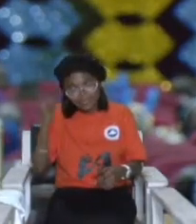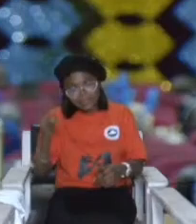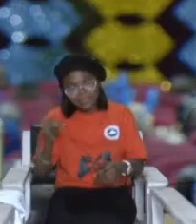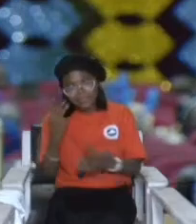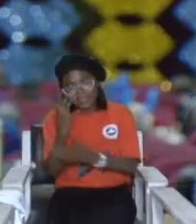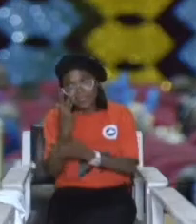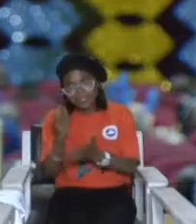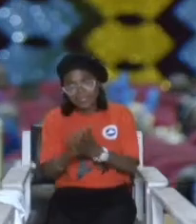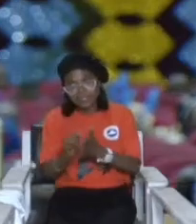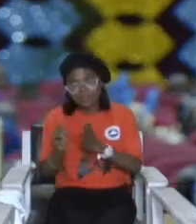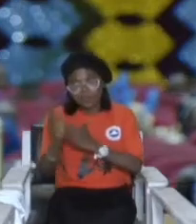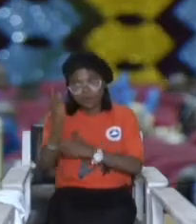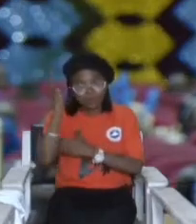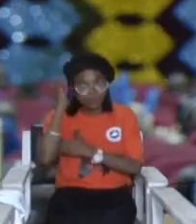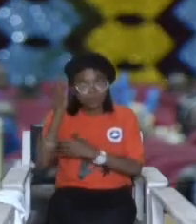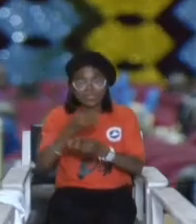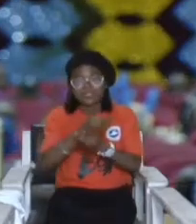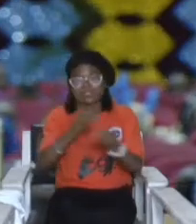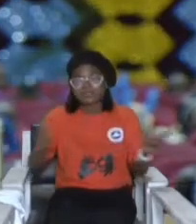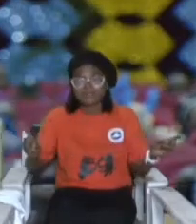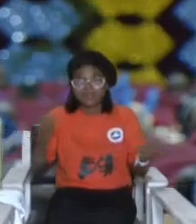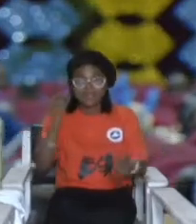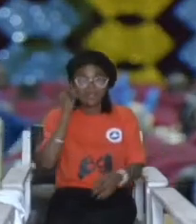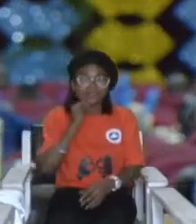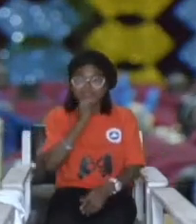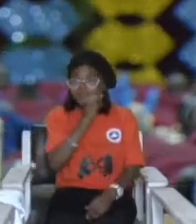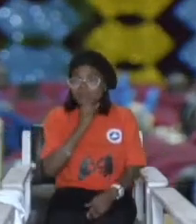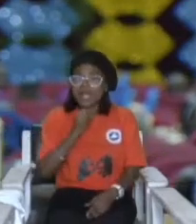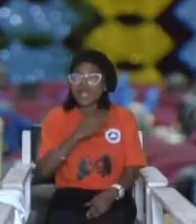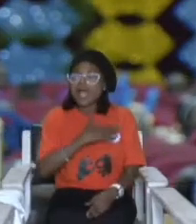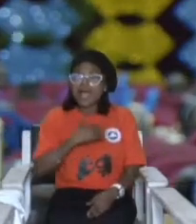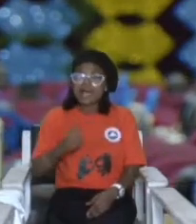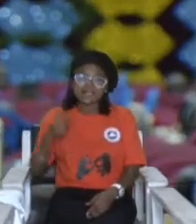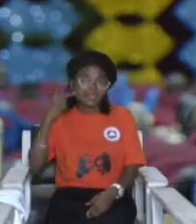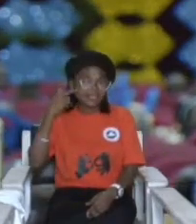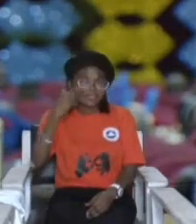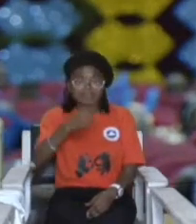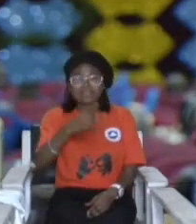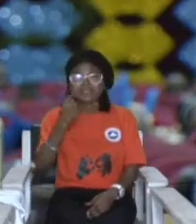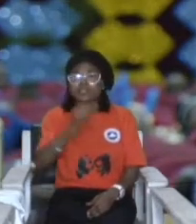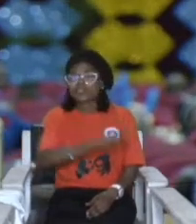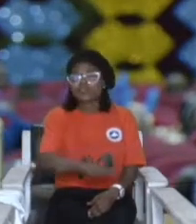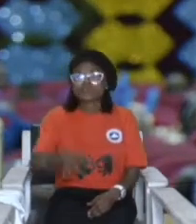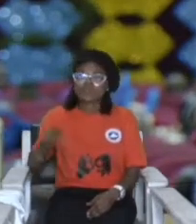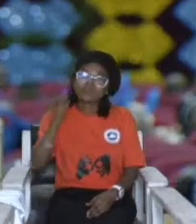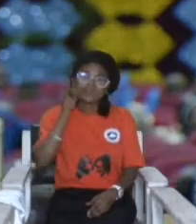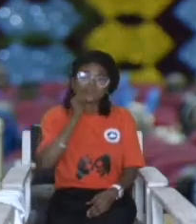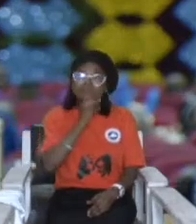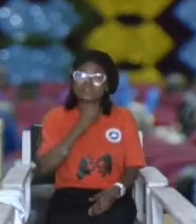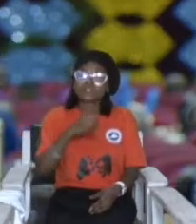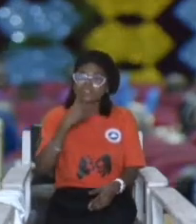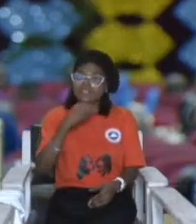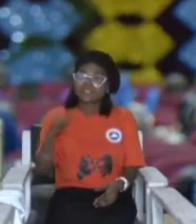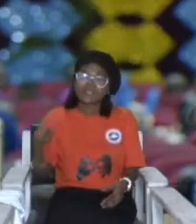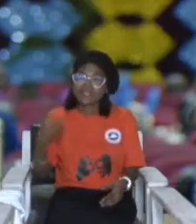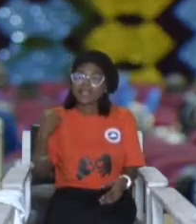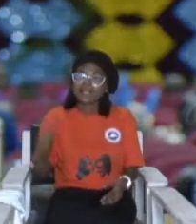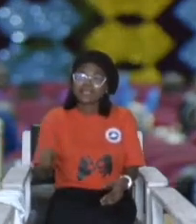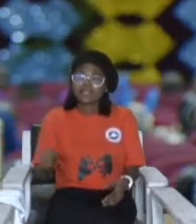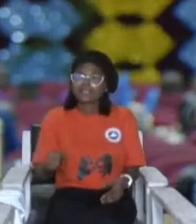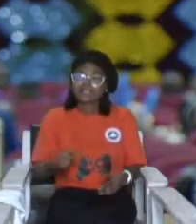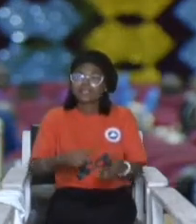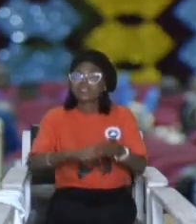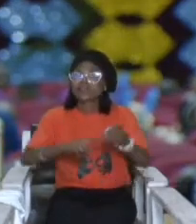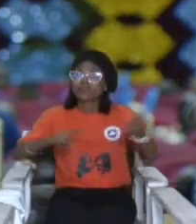deliver Israel. And I see the children of Israel say, "The rod of